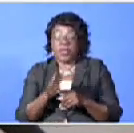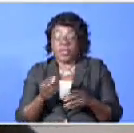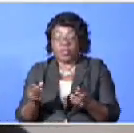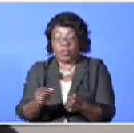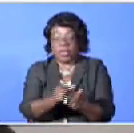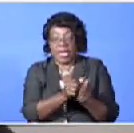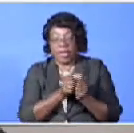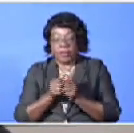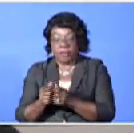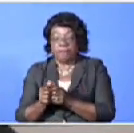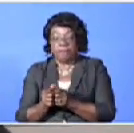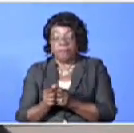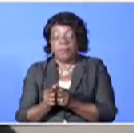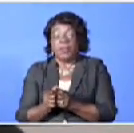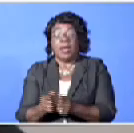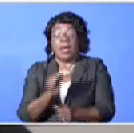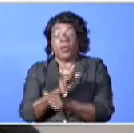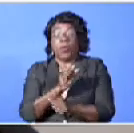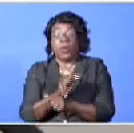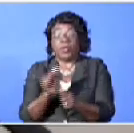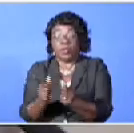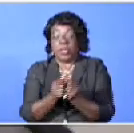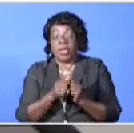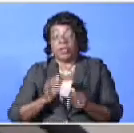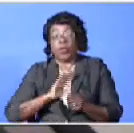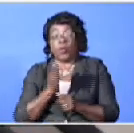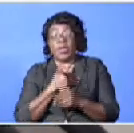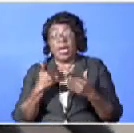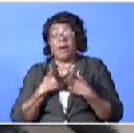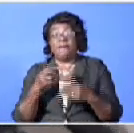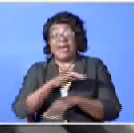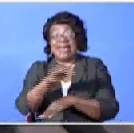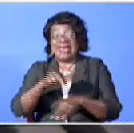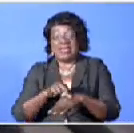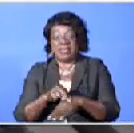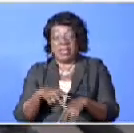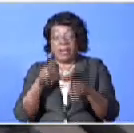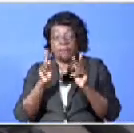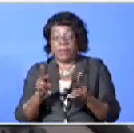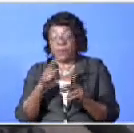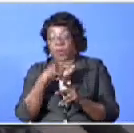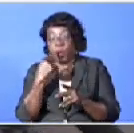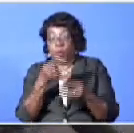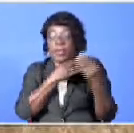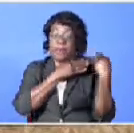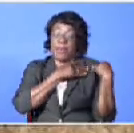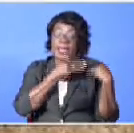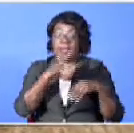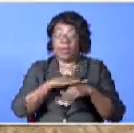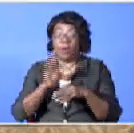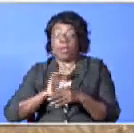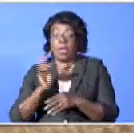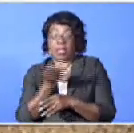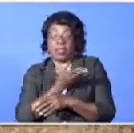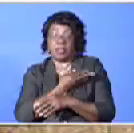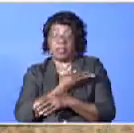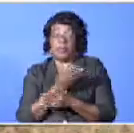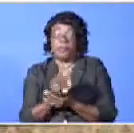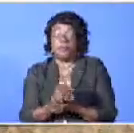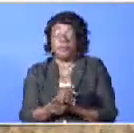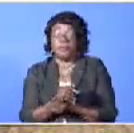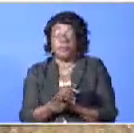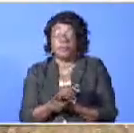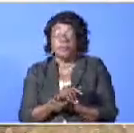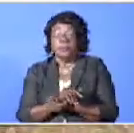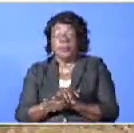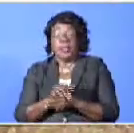Kumbaya, but we have a nation, a people that's counting on us, and we got to be there for them. Fresh from a 5-day lockdown in